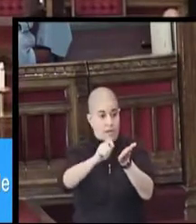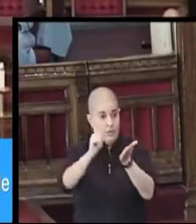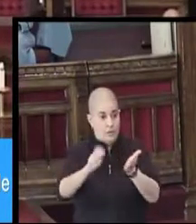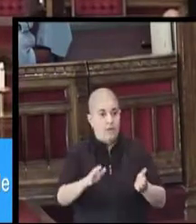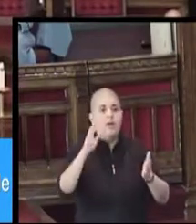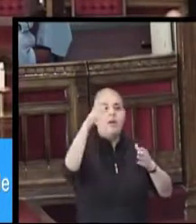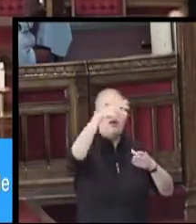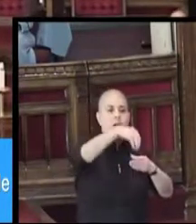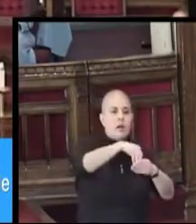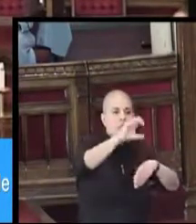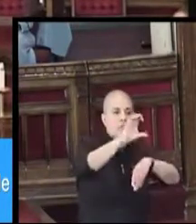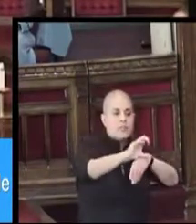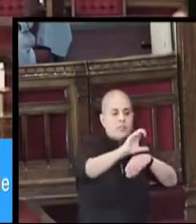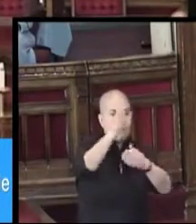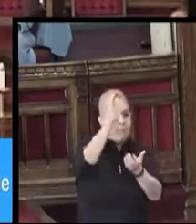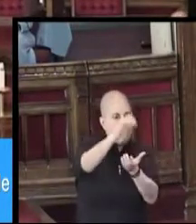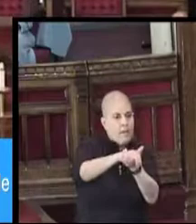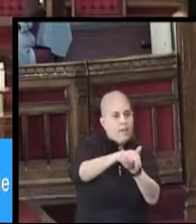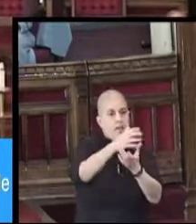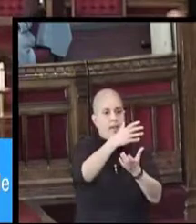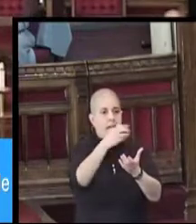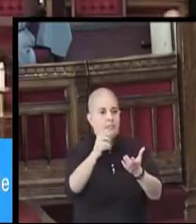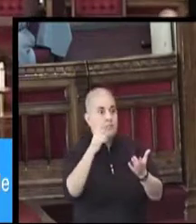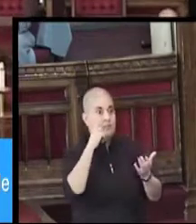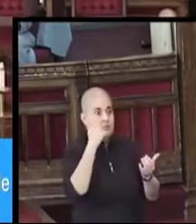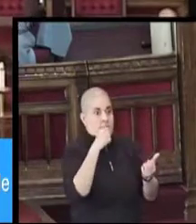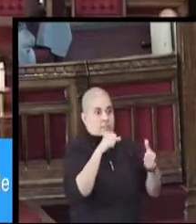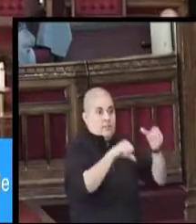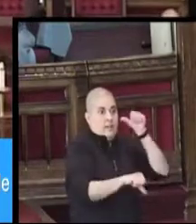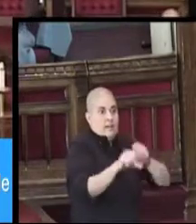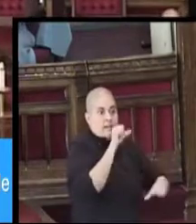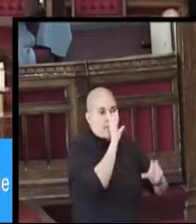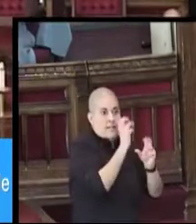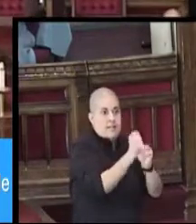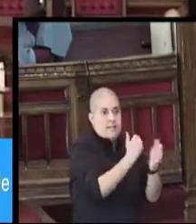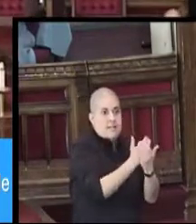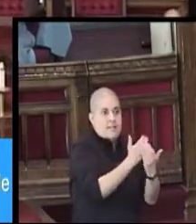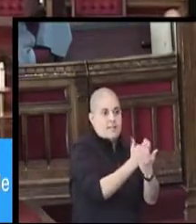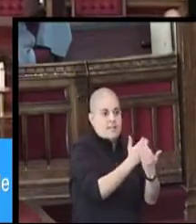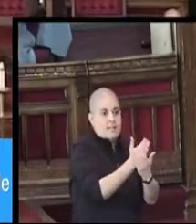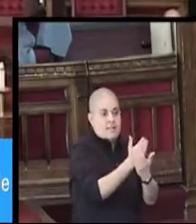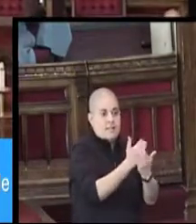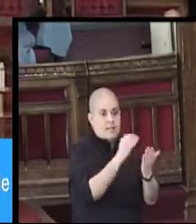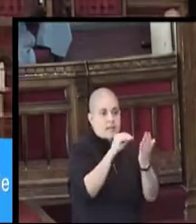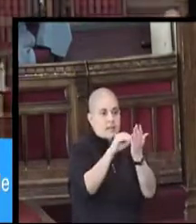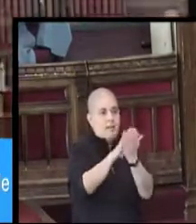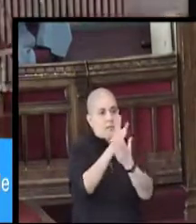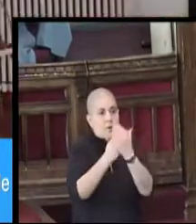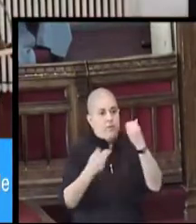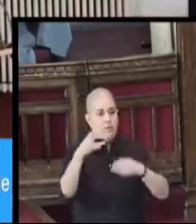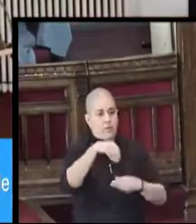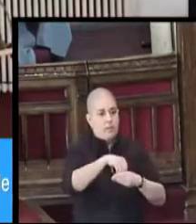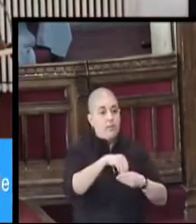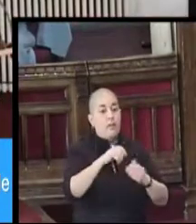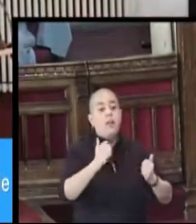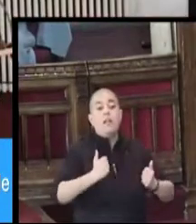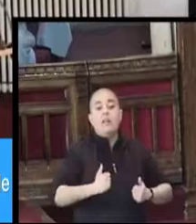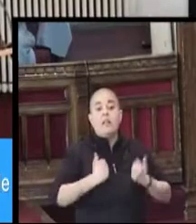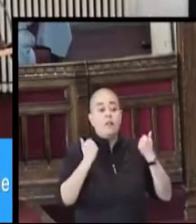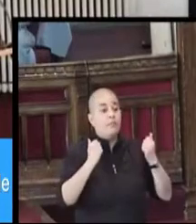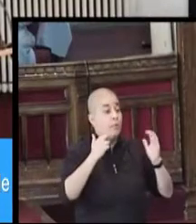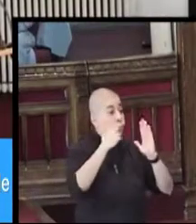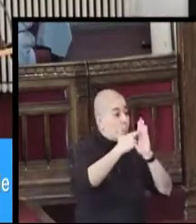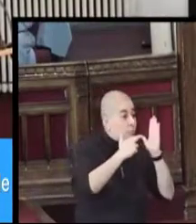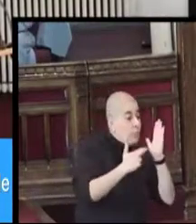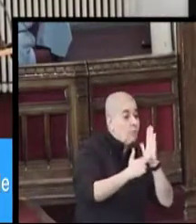Christian faith and her strong interest in modern science. She wrote, "Life, with its rules,